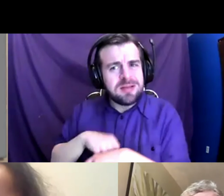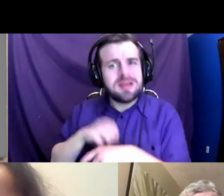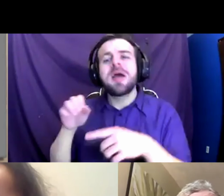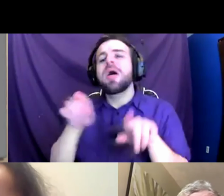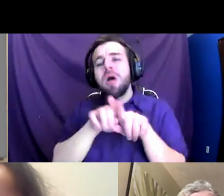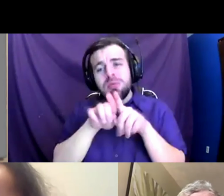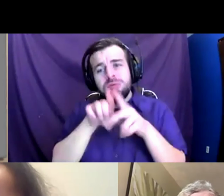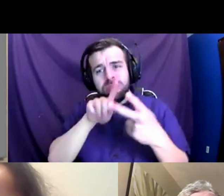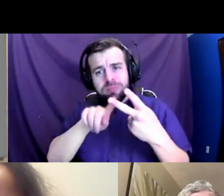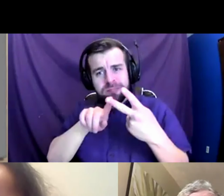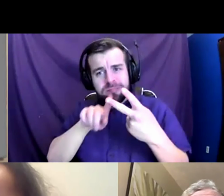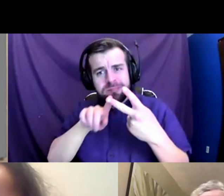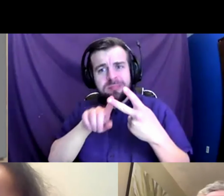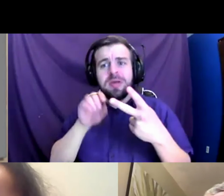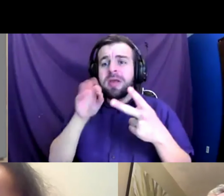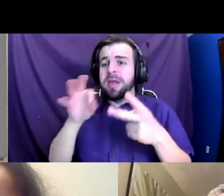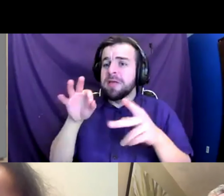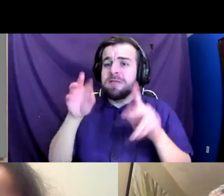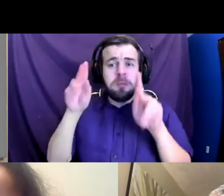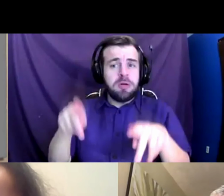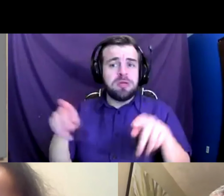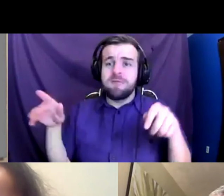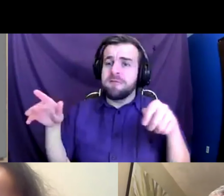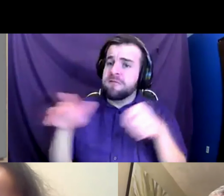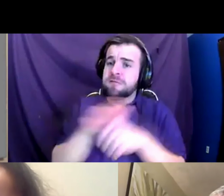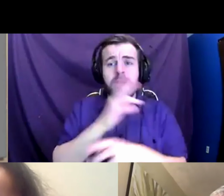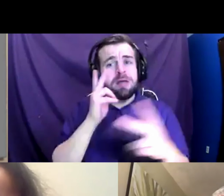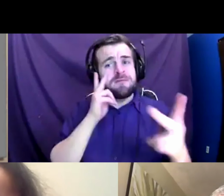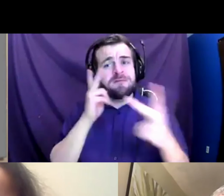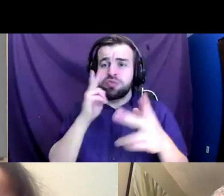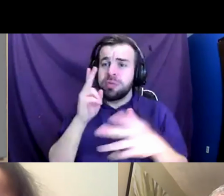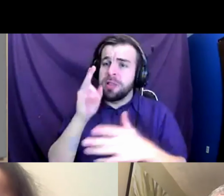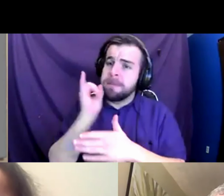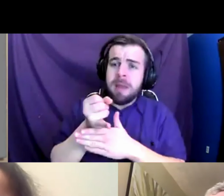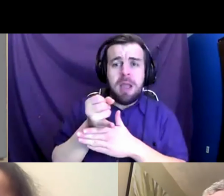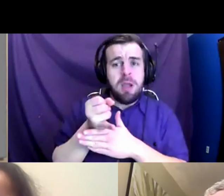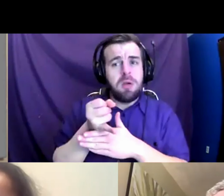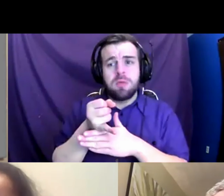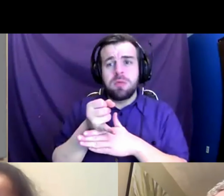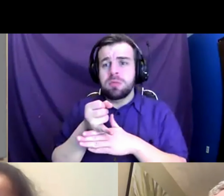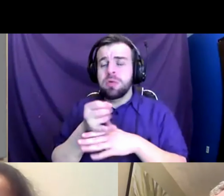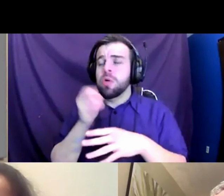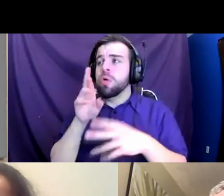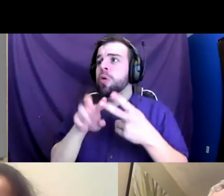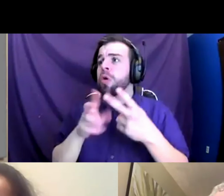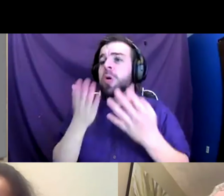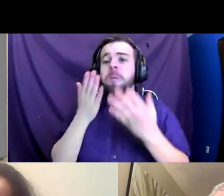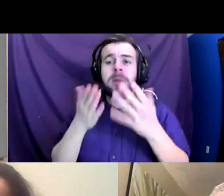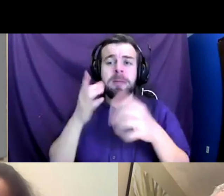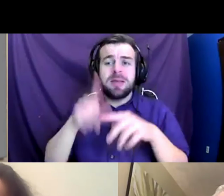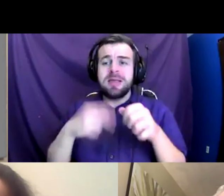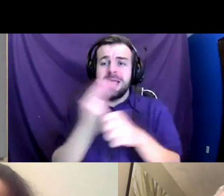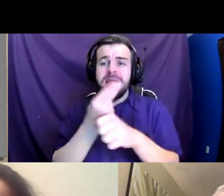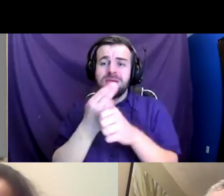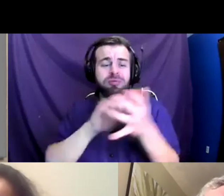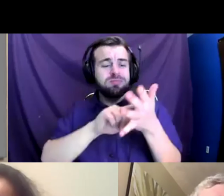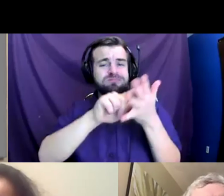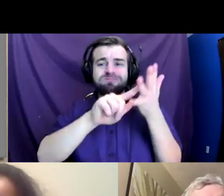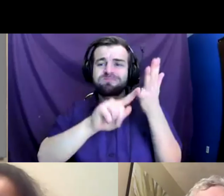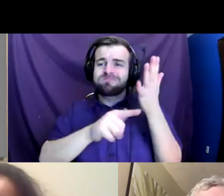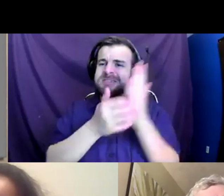is totally visually impaired, or maybe that can't use their hand very well?